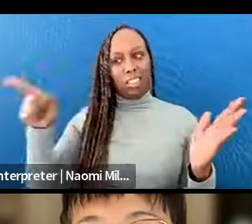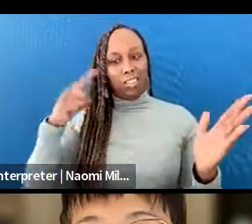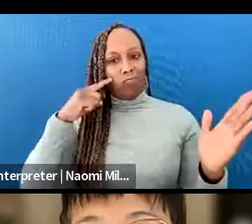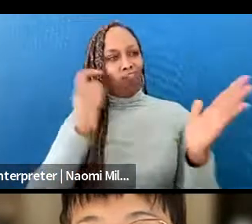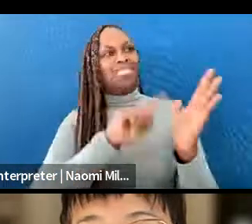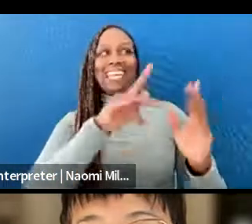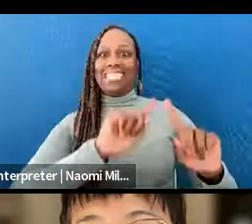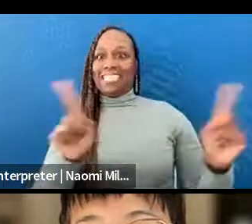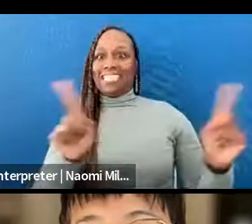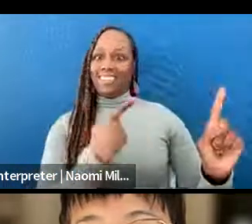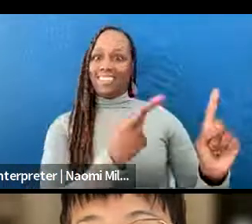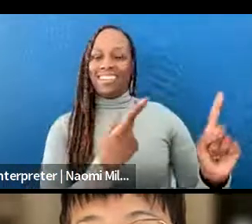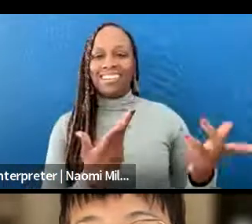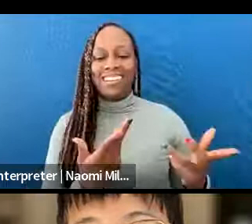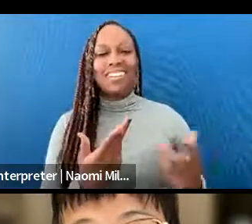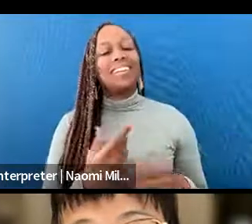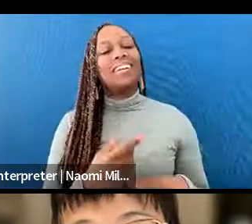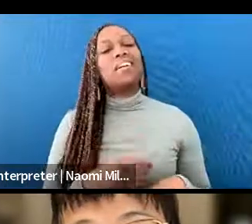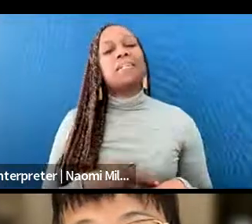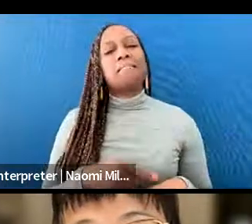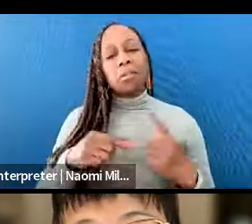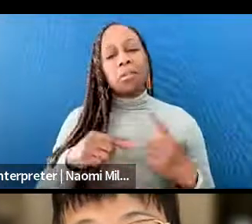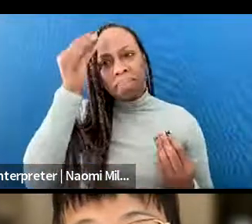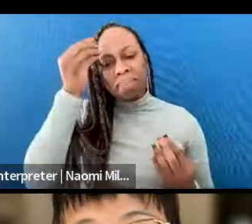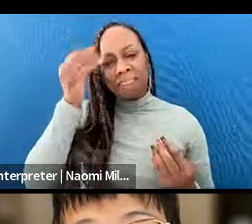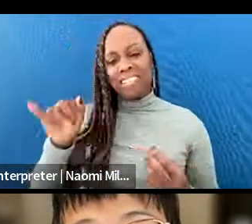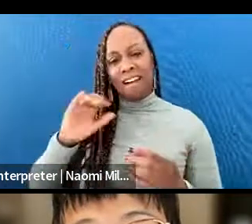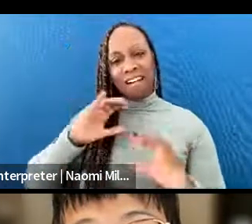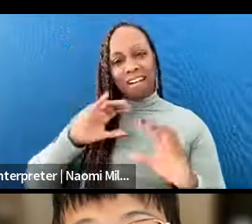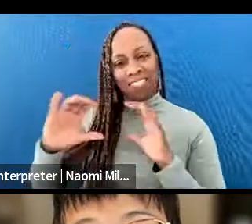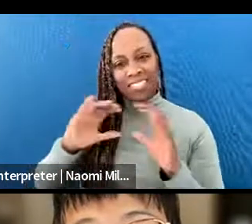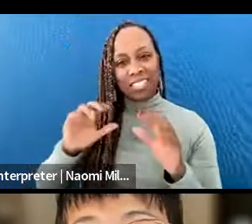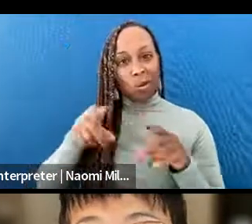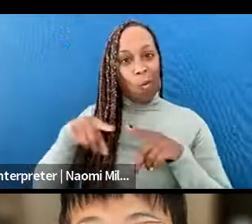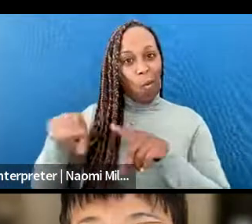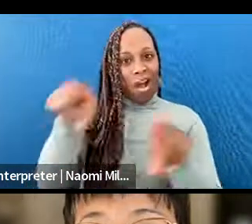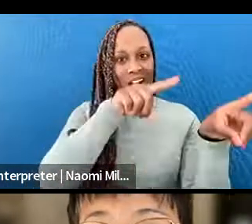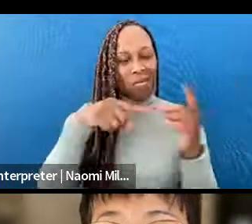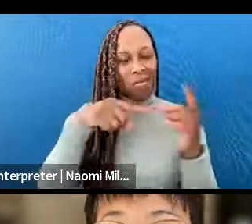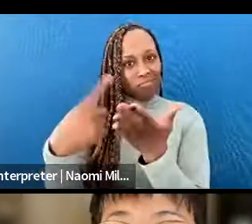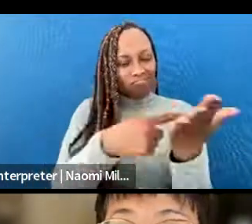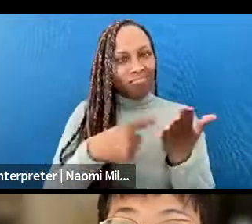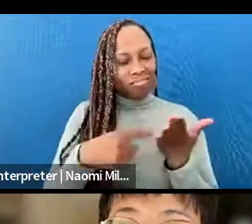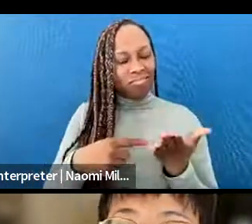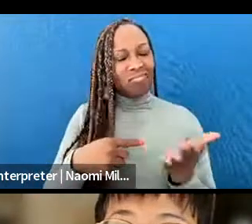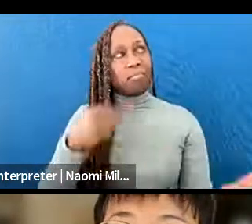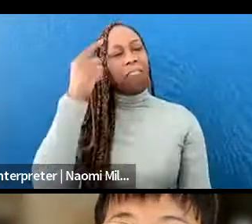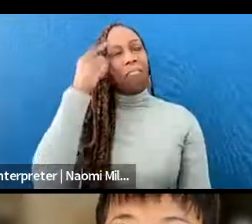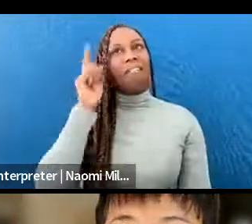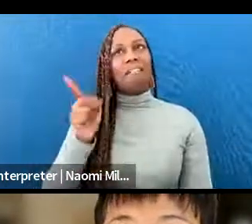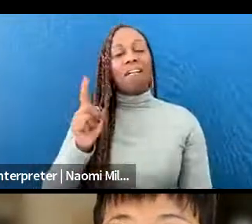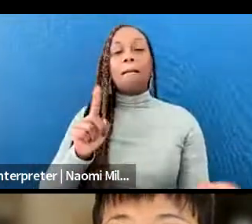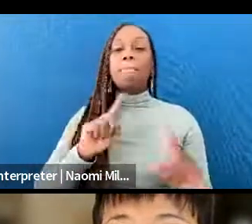I just am thinking of that conversation as we discuss this. But then, I think